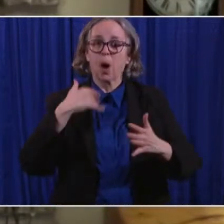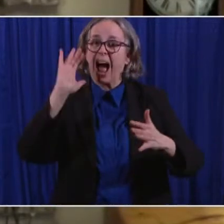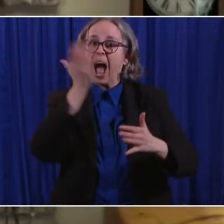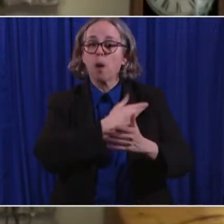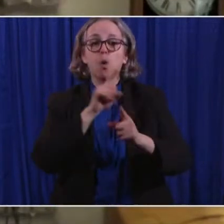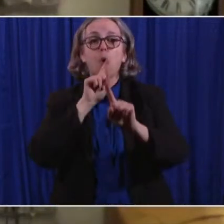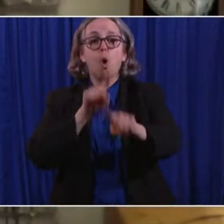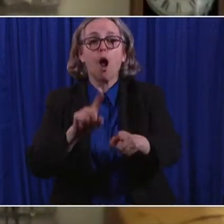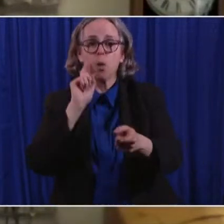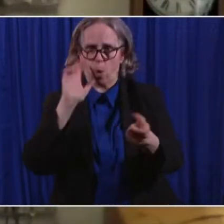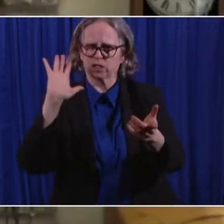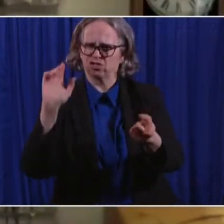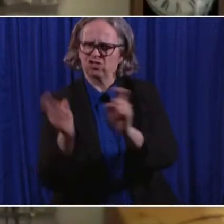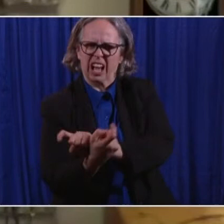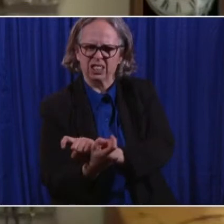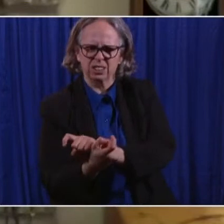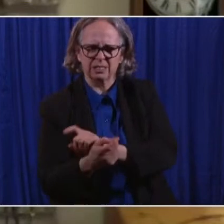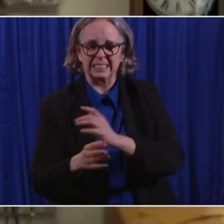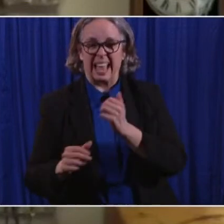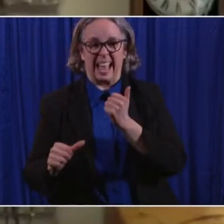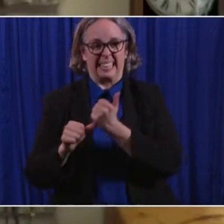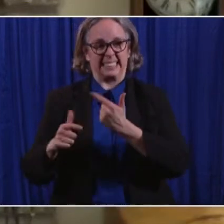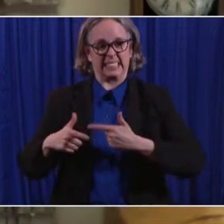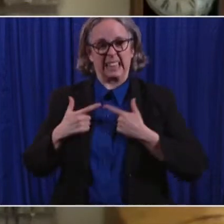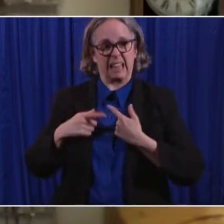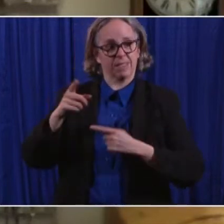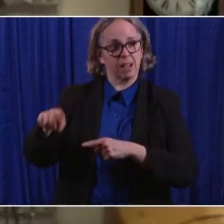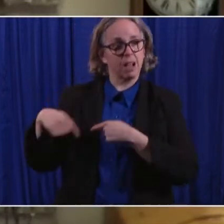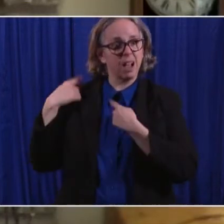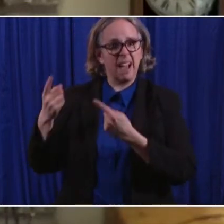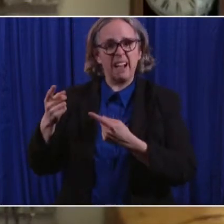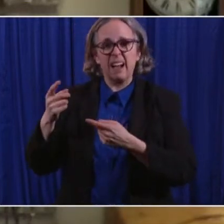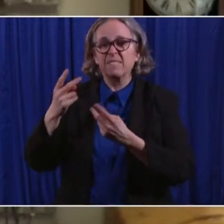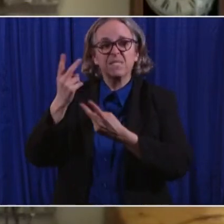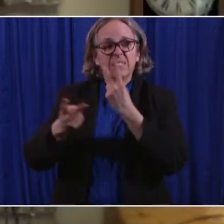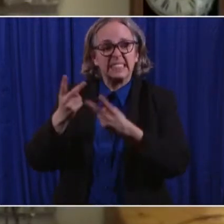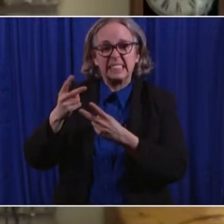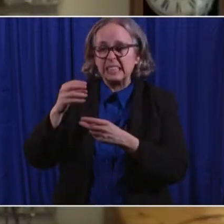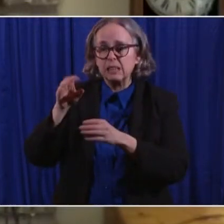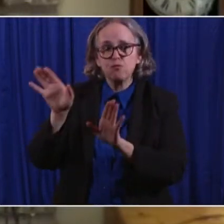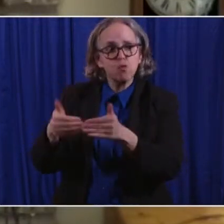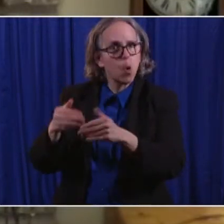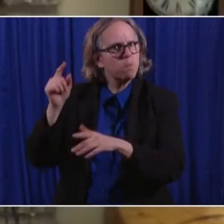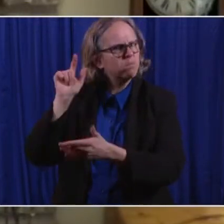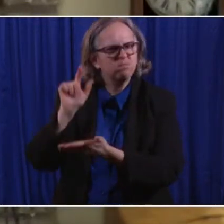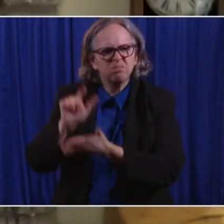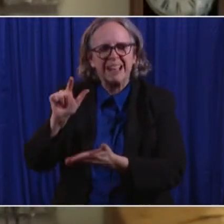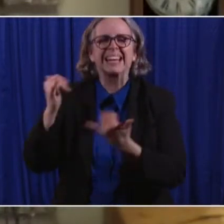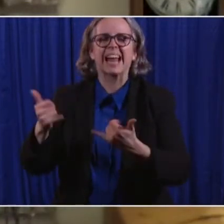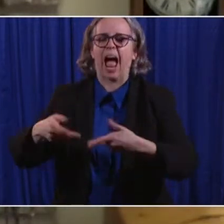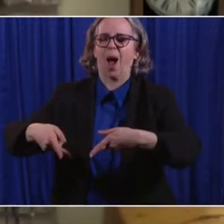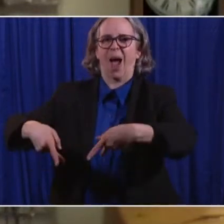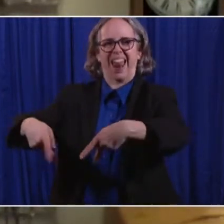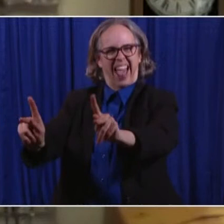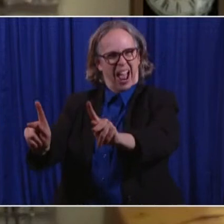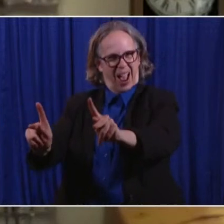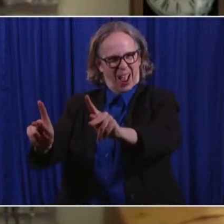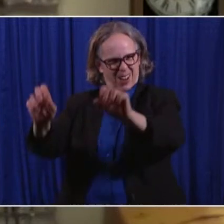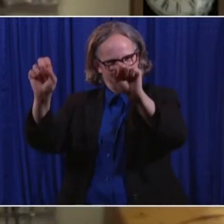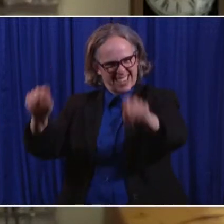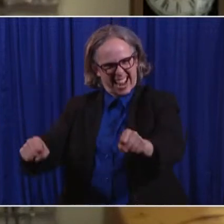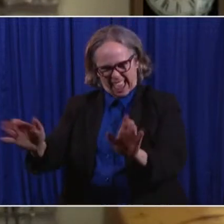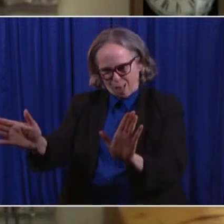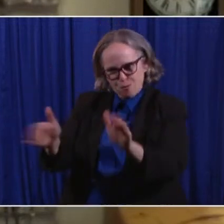people's rooms. So Very excited about that. we're excited about that, and we've had that request, and